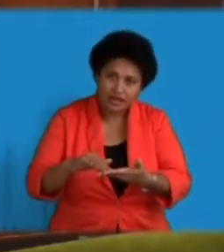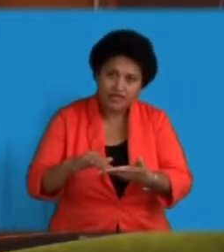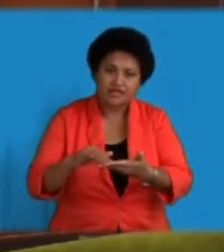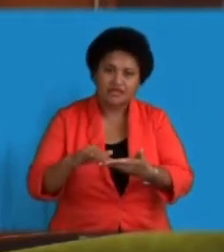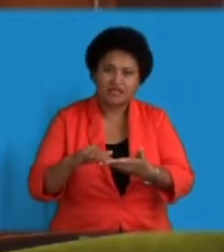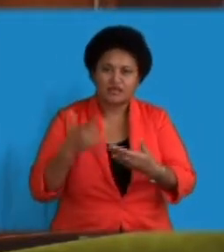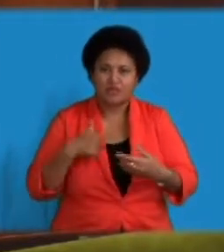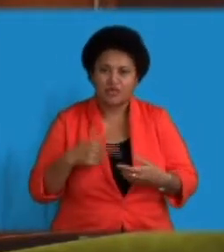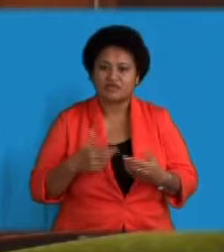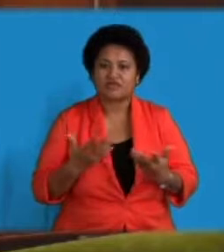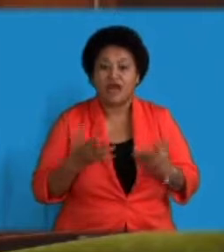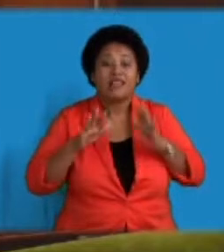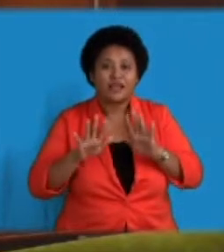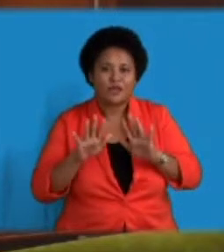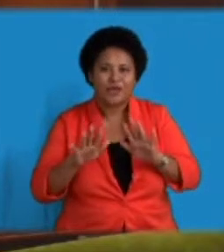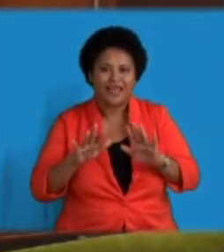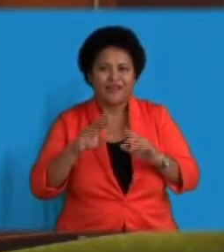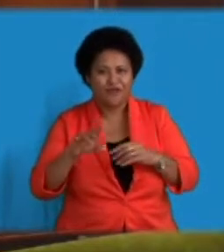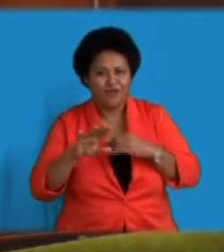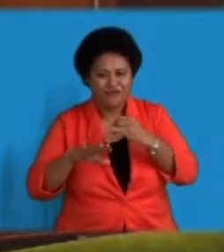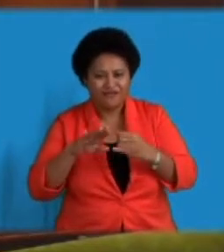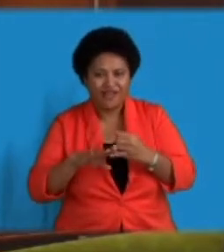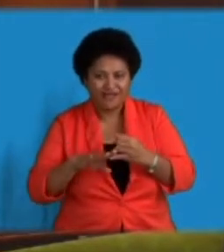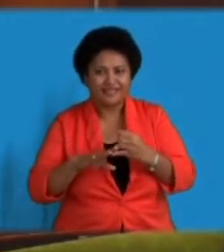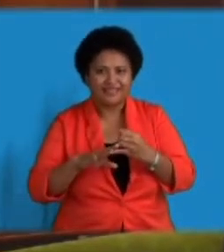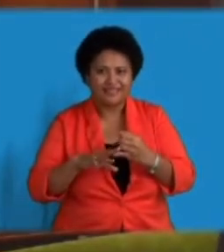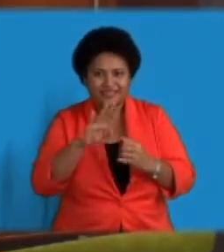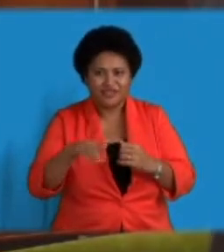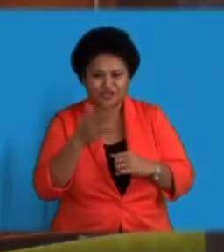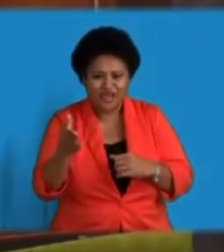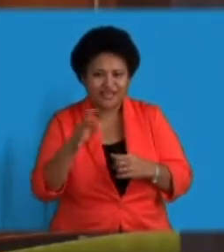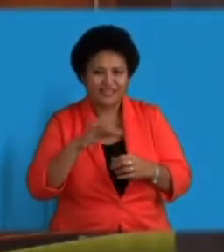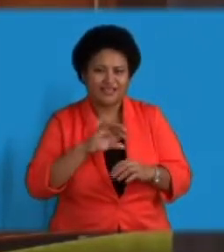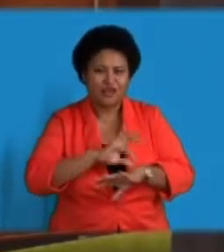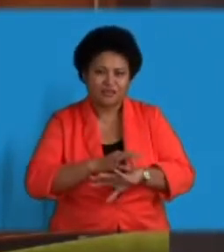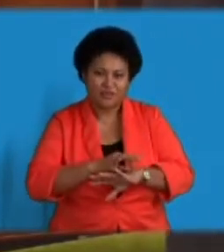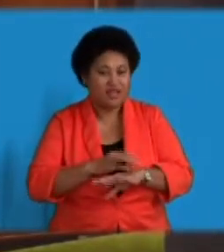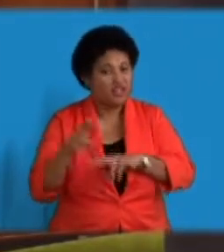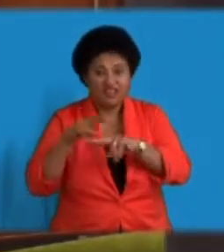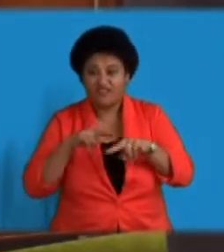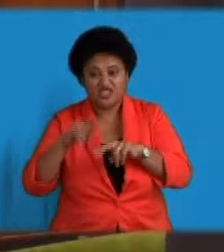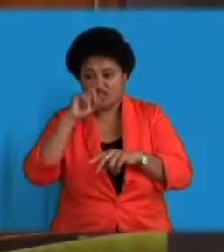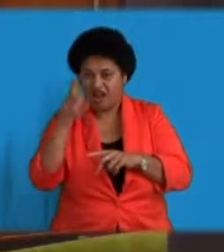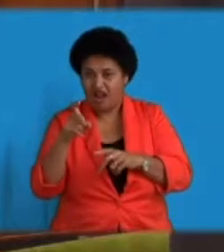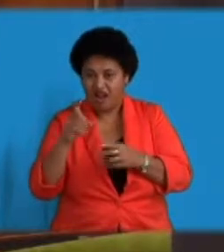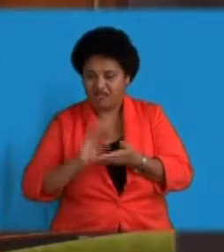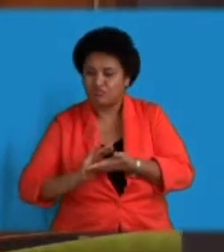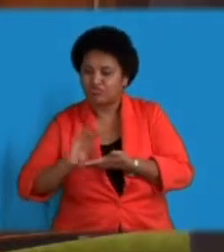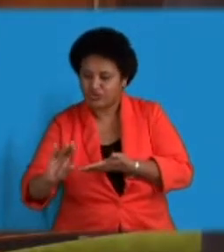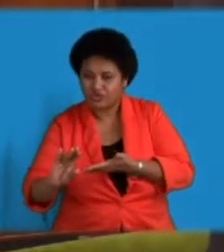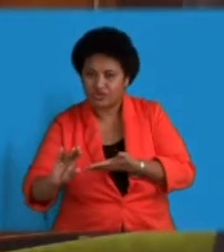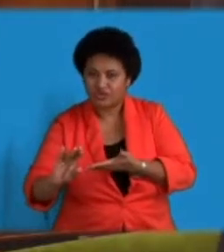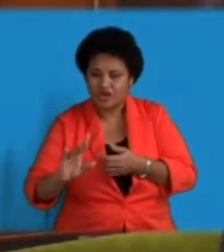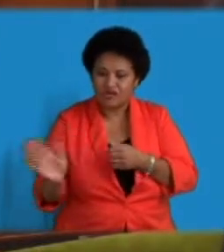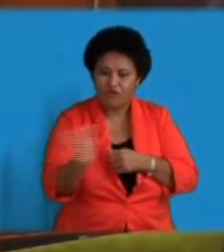await final preparations for the transplant procedure. Madam Speaker, Fiji cannot currently fund hemodialysis for all